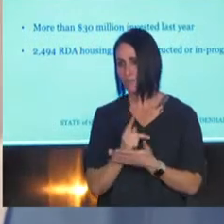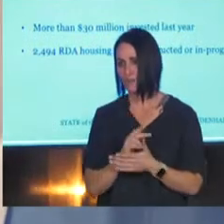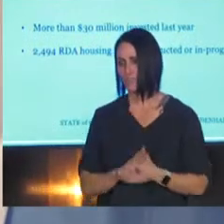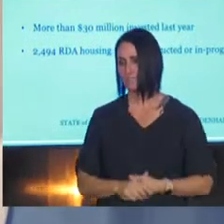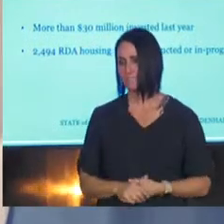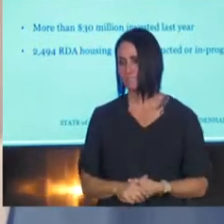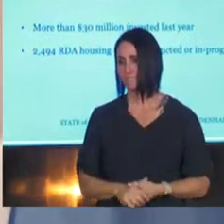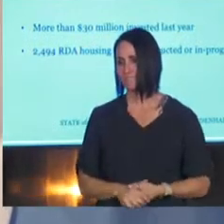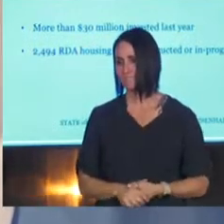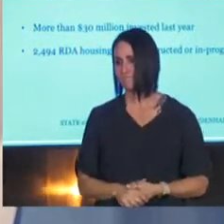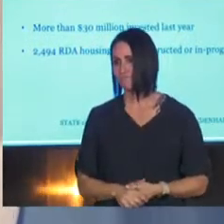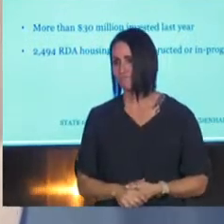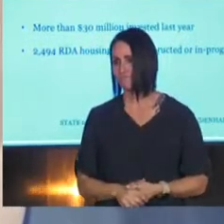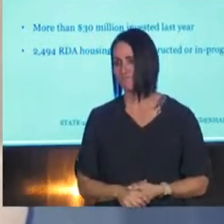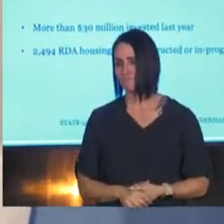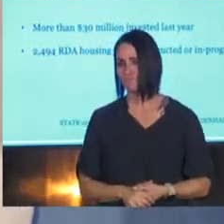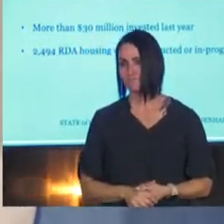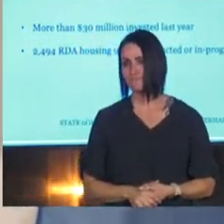But